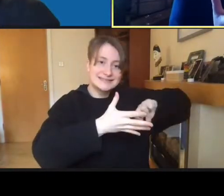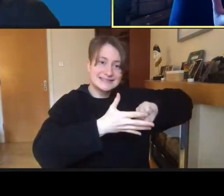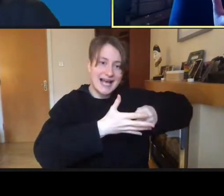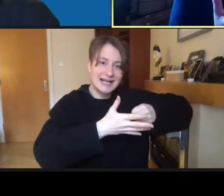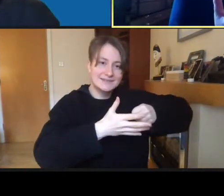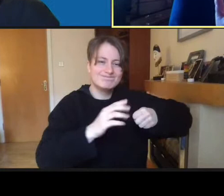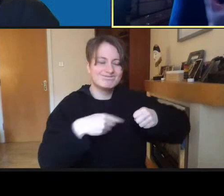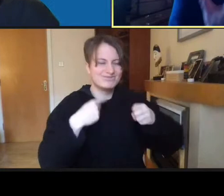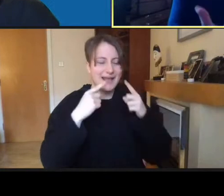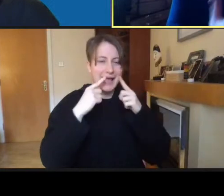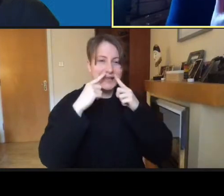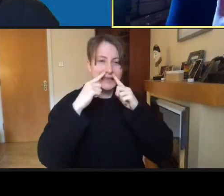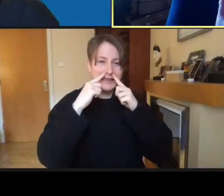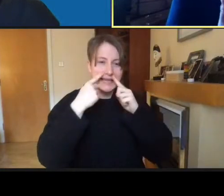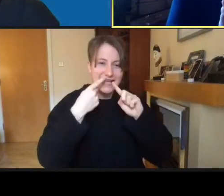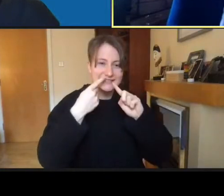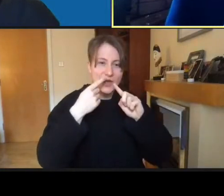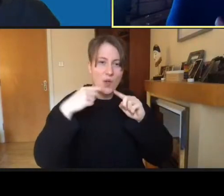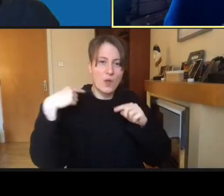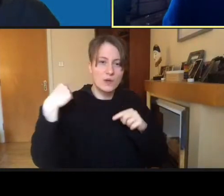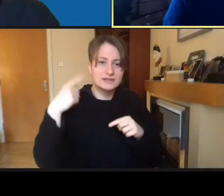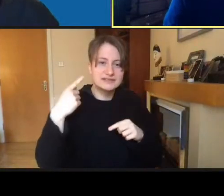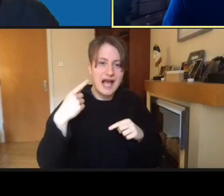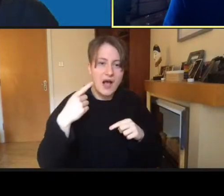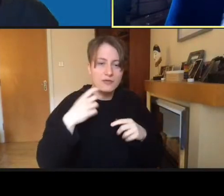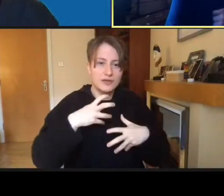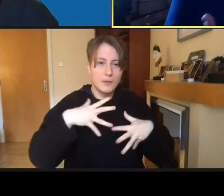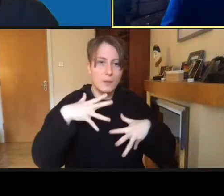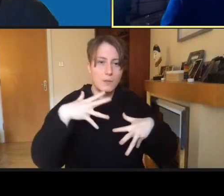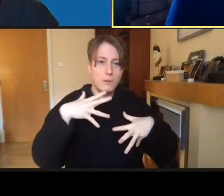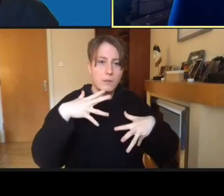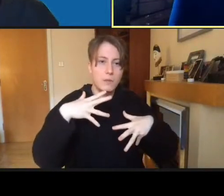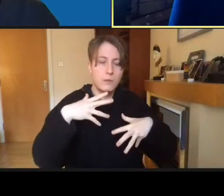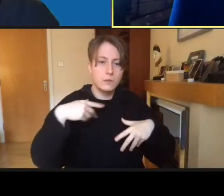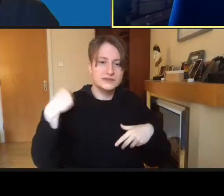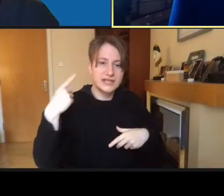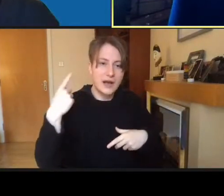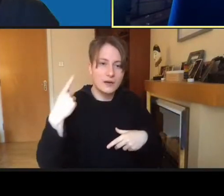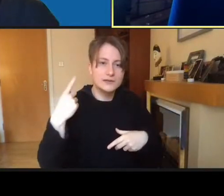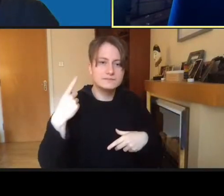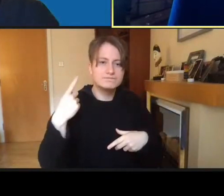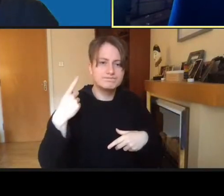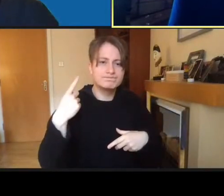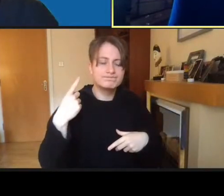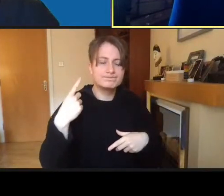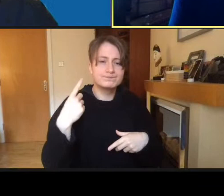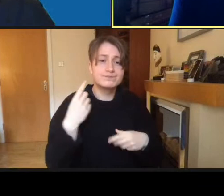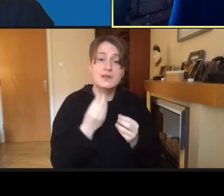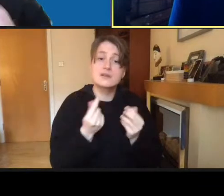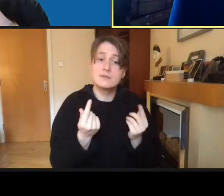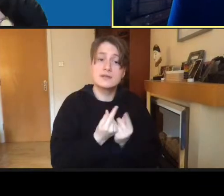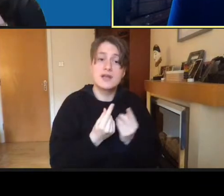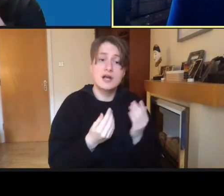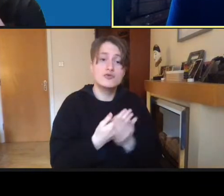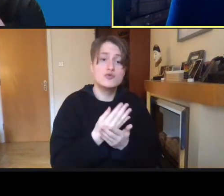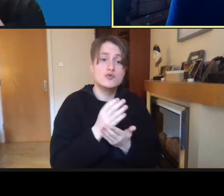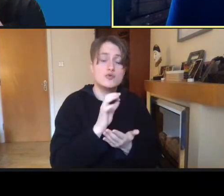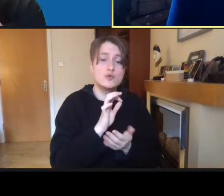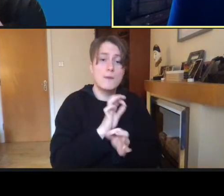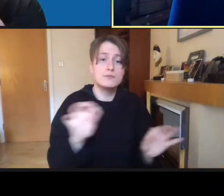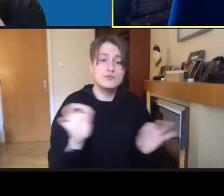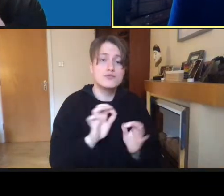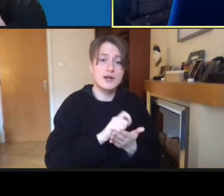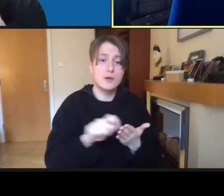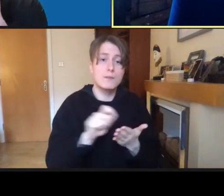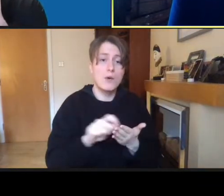nasal, quivery stopped sound, and this is something that actually contemporary composers have really thrived